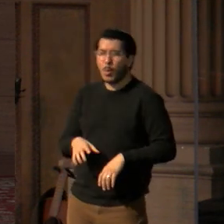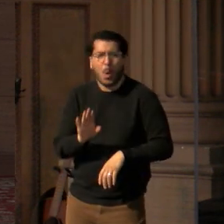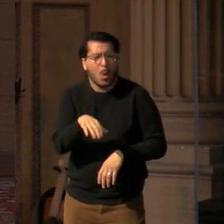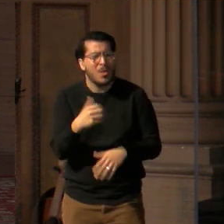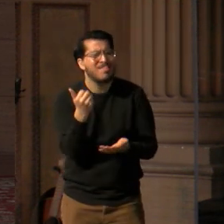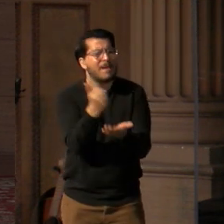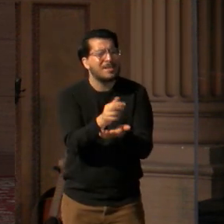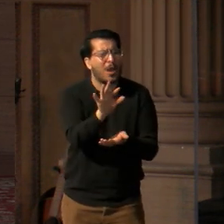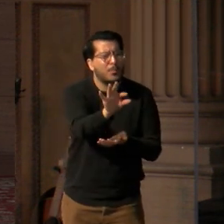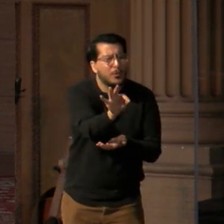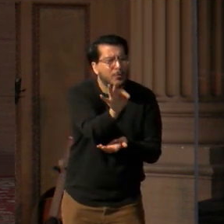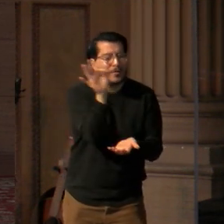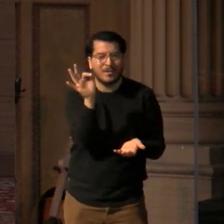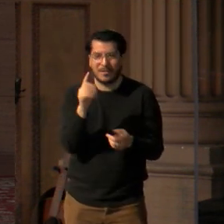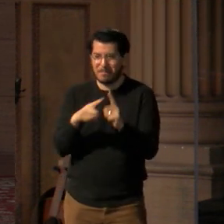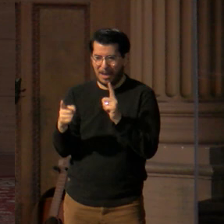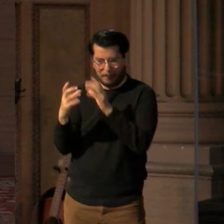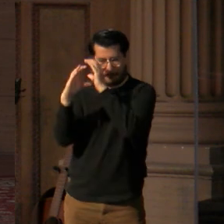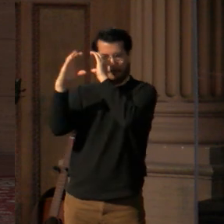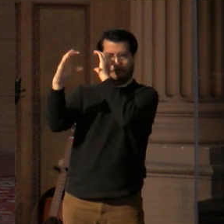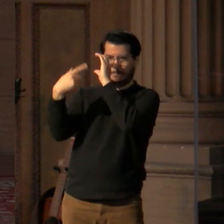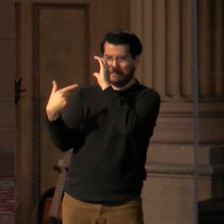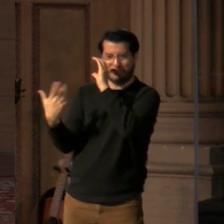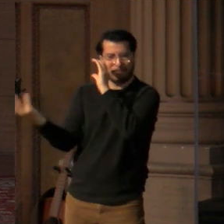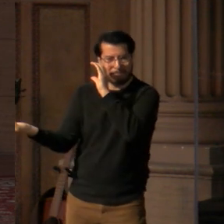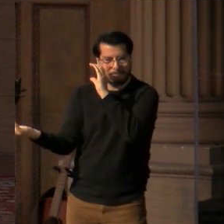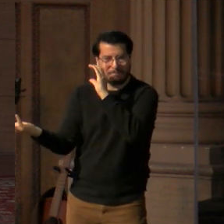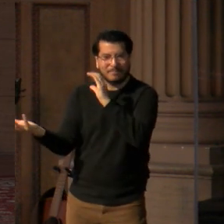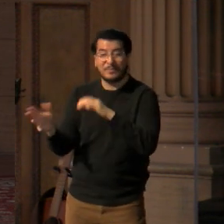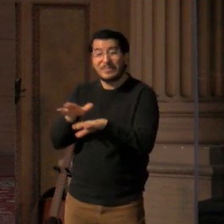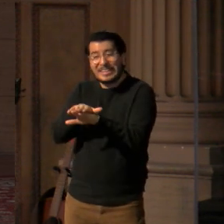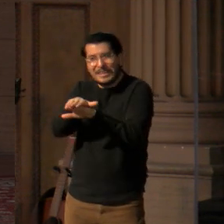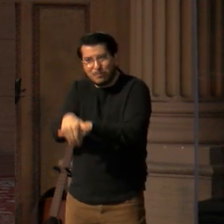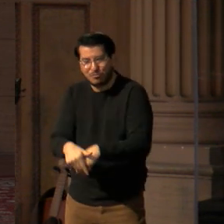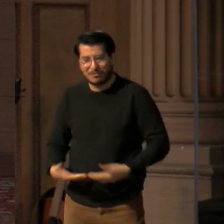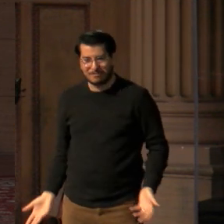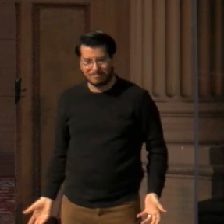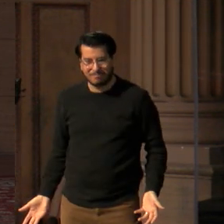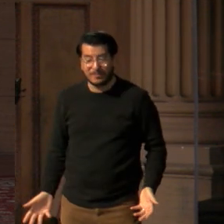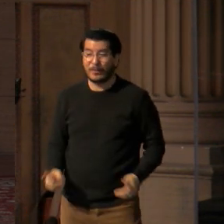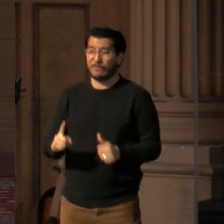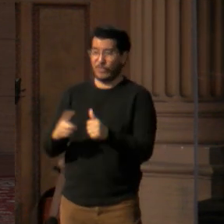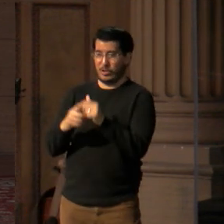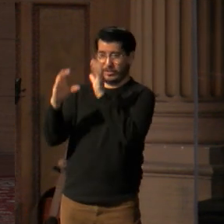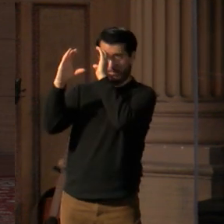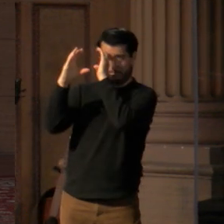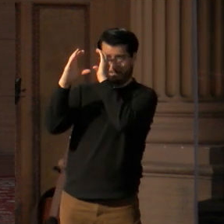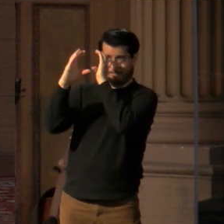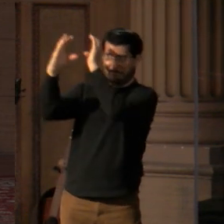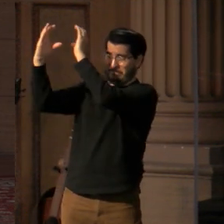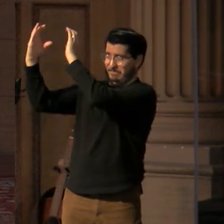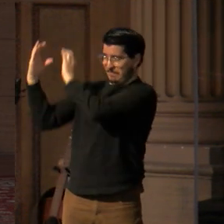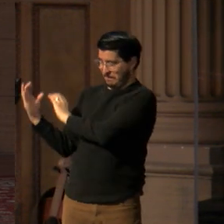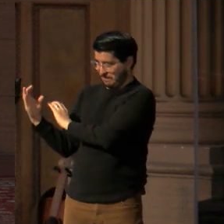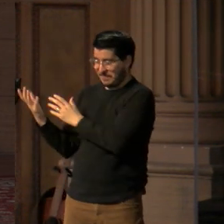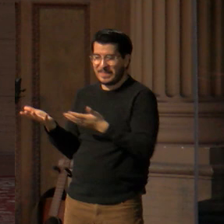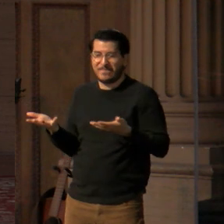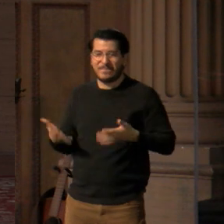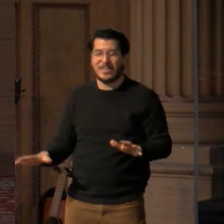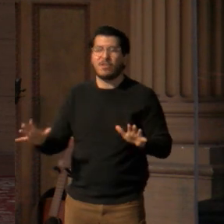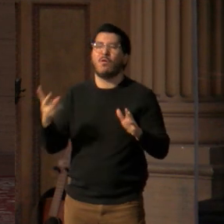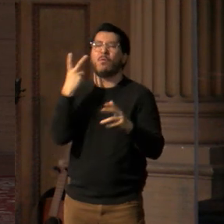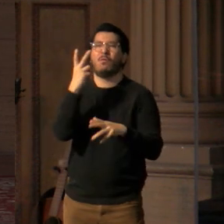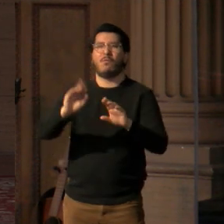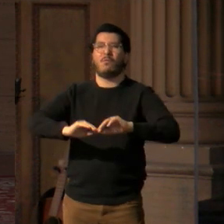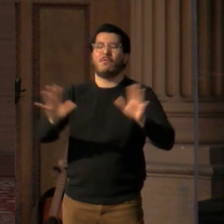speck out of your eye when there is the log in your own eye? You hypocrite. First take the log out of your own eye, and then you'll see clearly